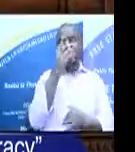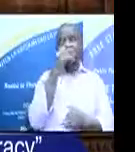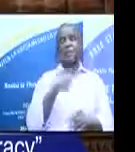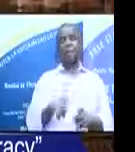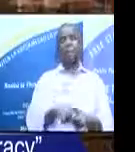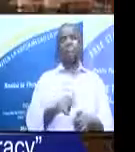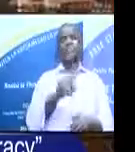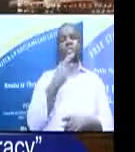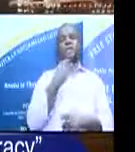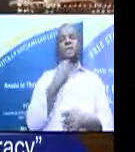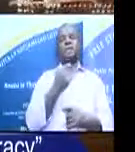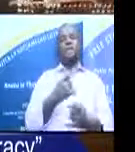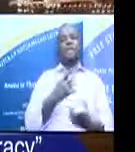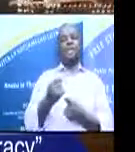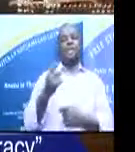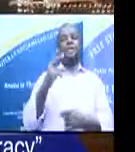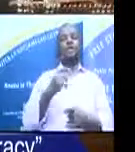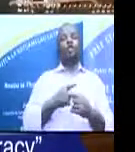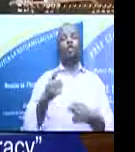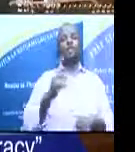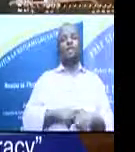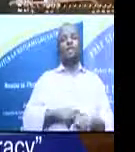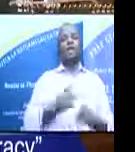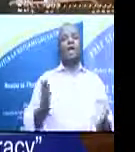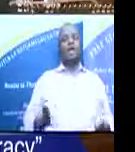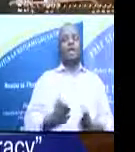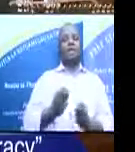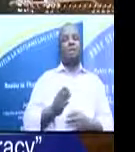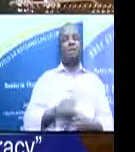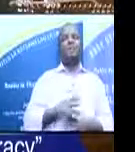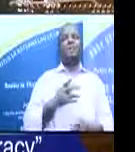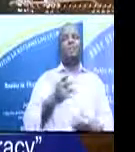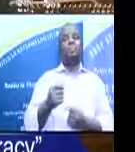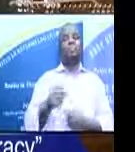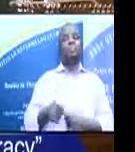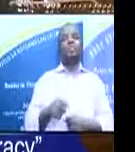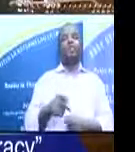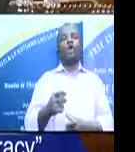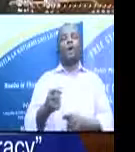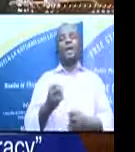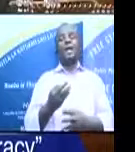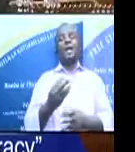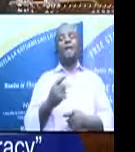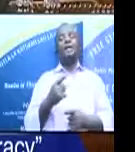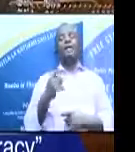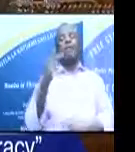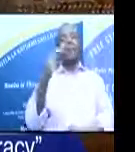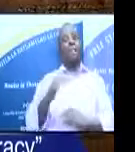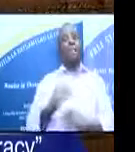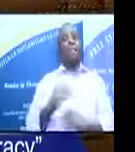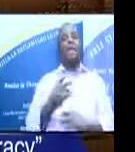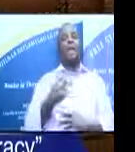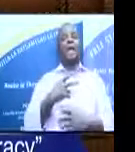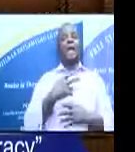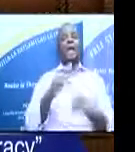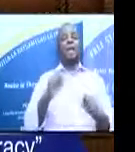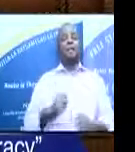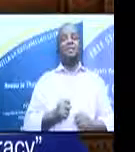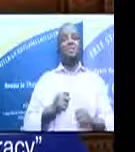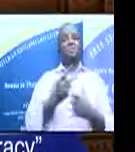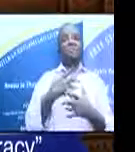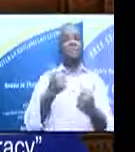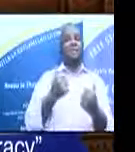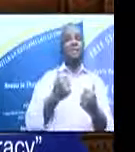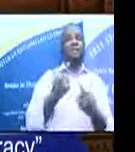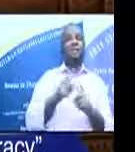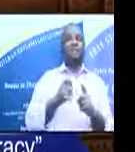diseases demands long-term care, and they impose a continuous burden on already overstretched health system due